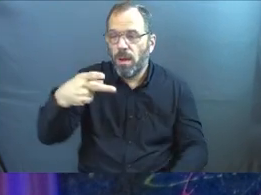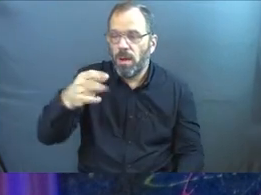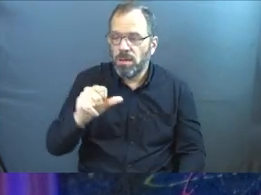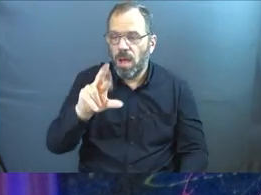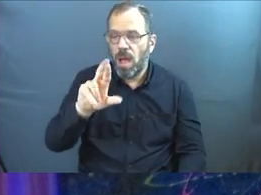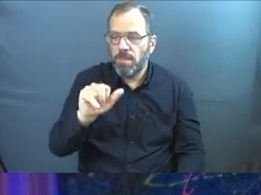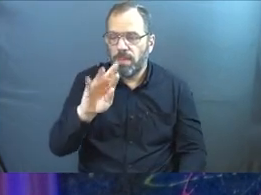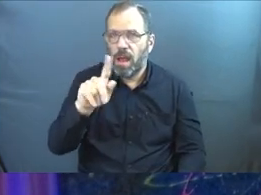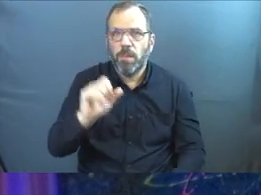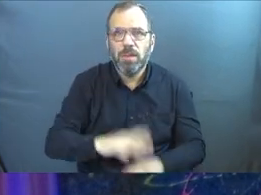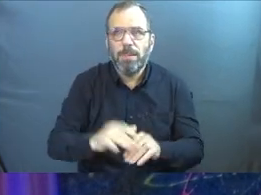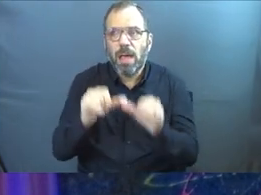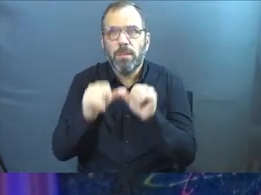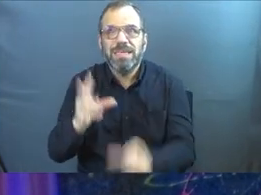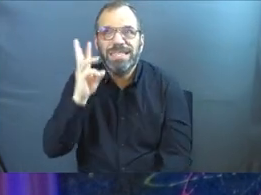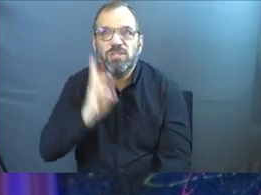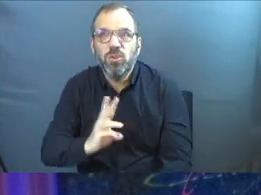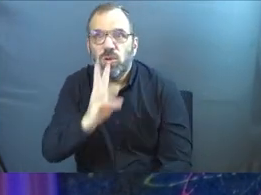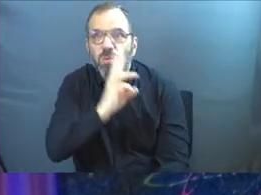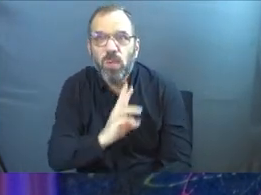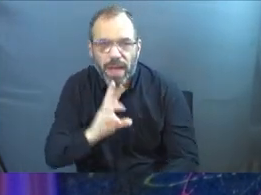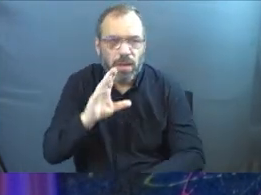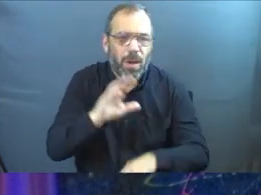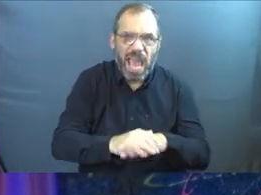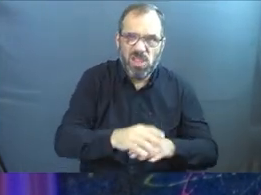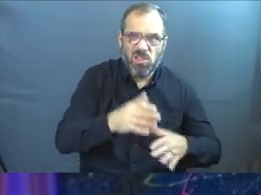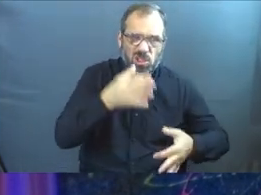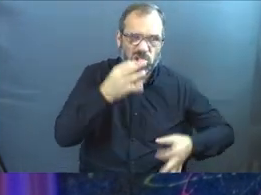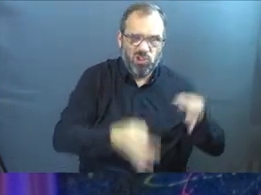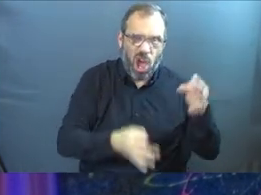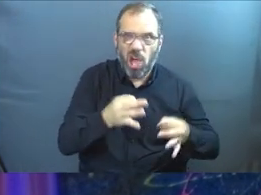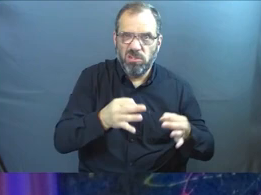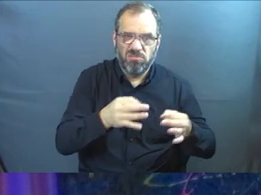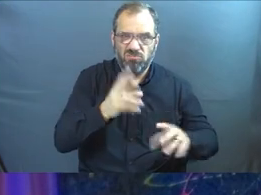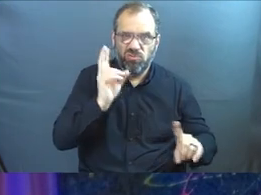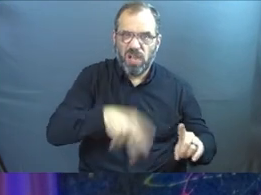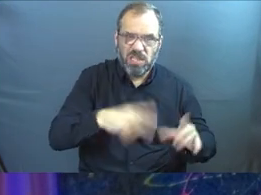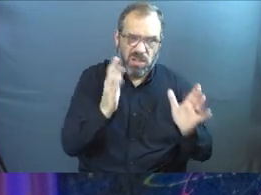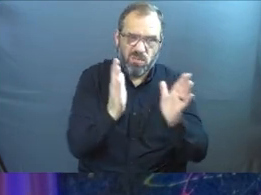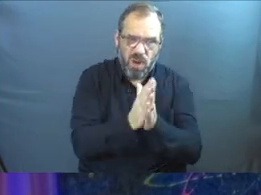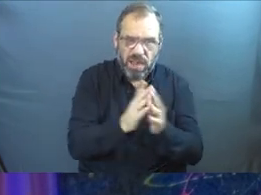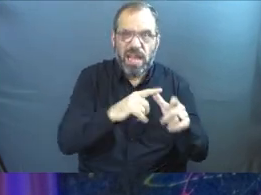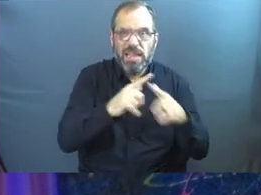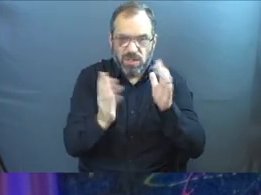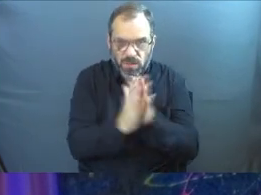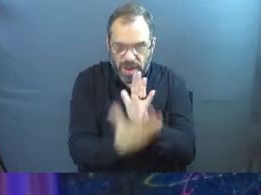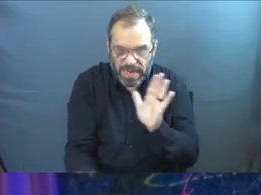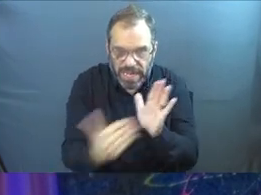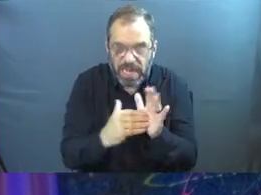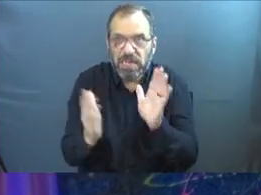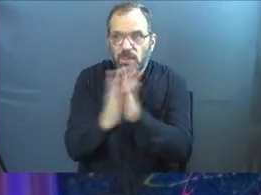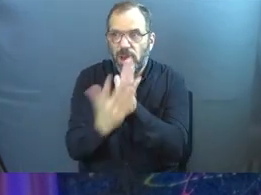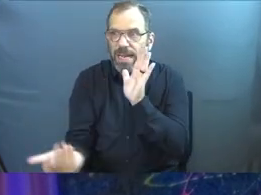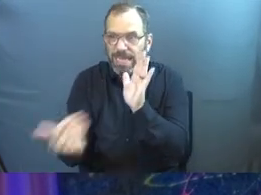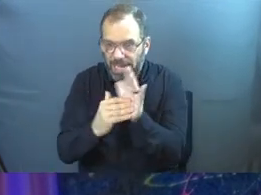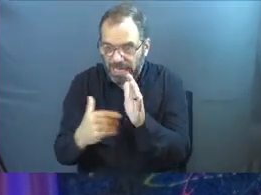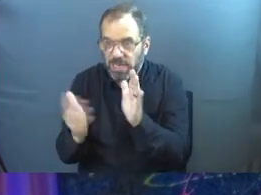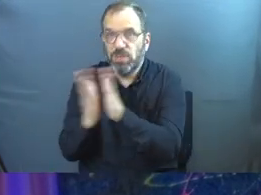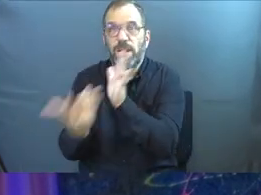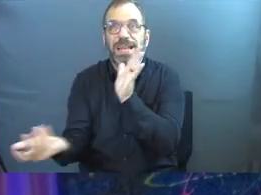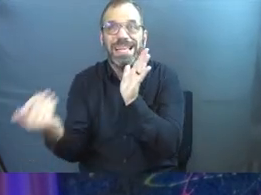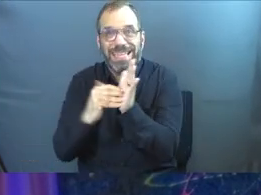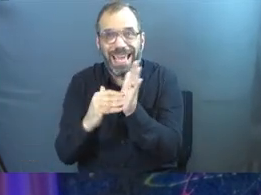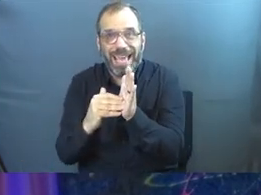about the persistent widow, right? And the megajerk judge. And the fact that she prayed, and then she prayed again, and then she prayed again, and then she prayed